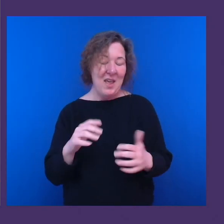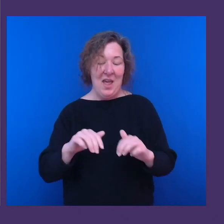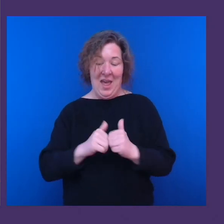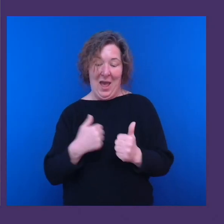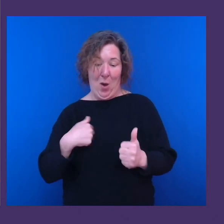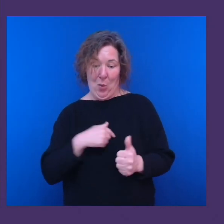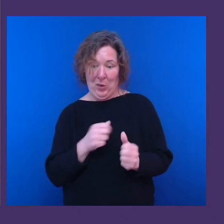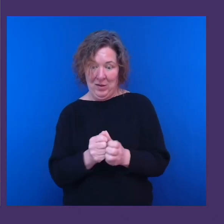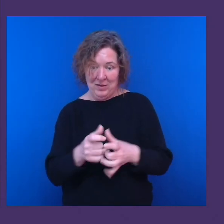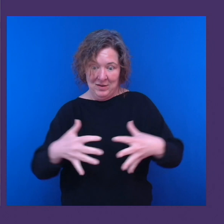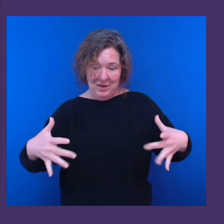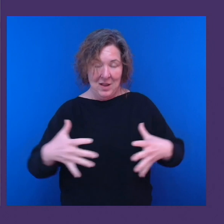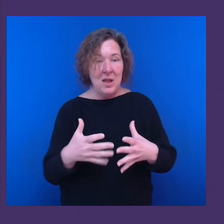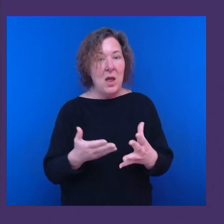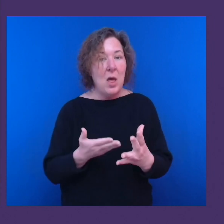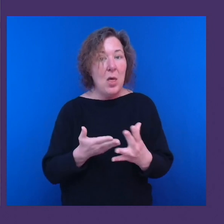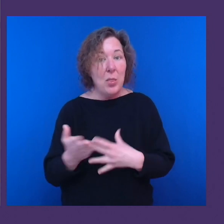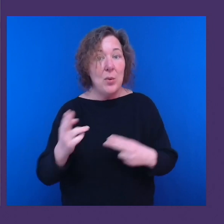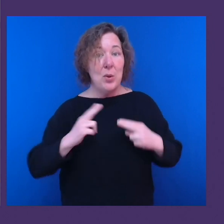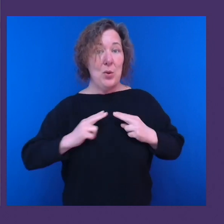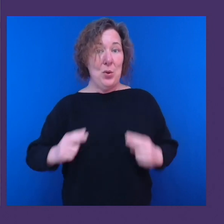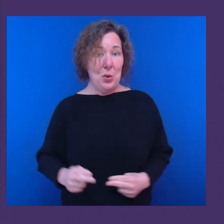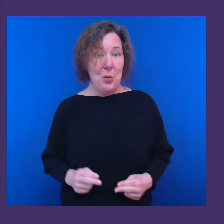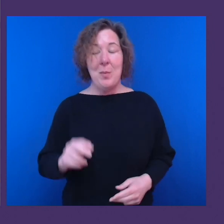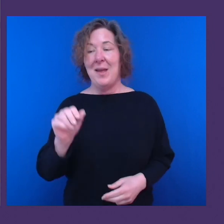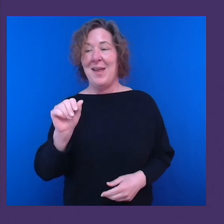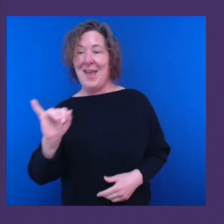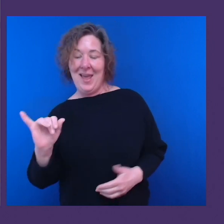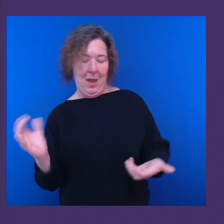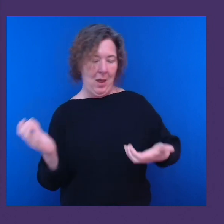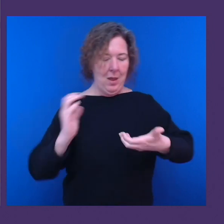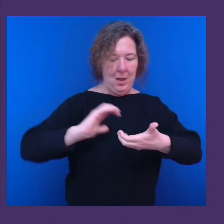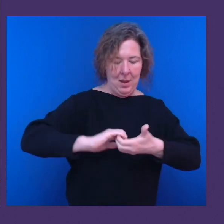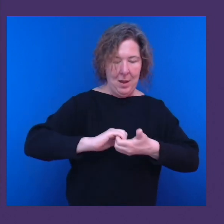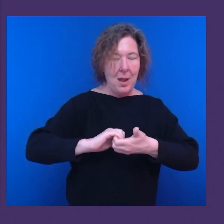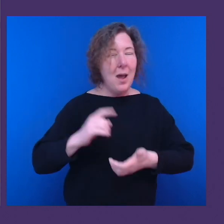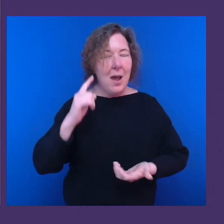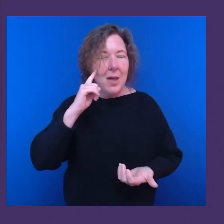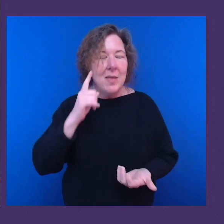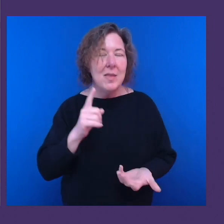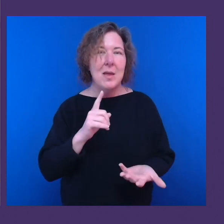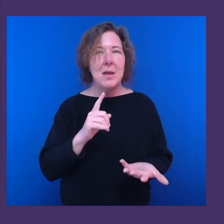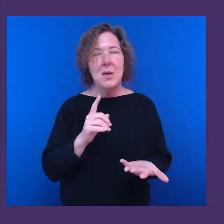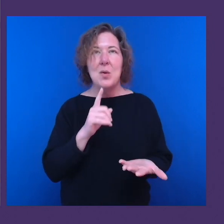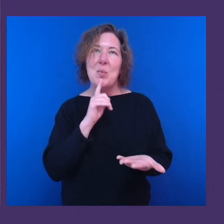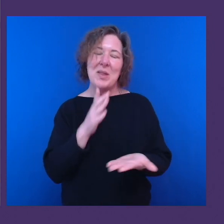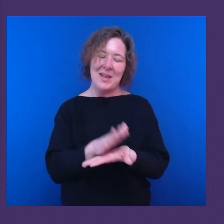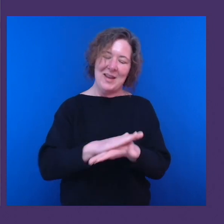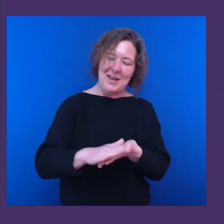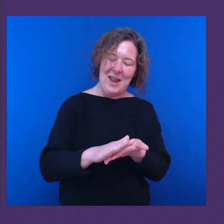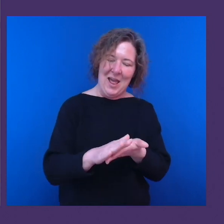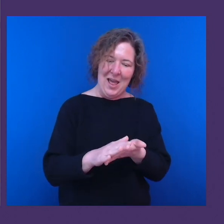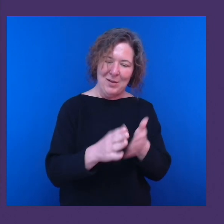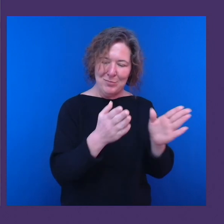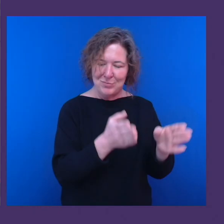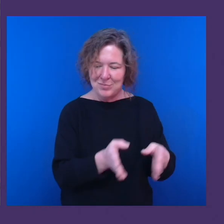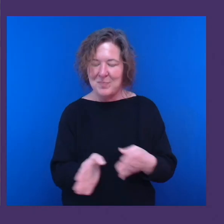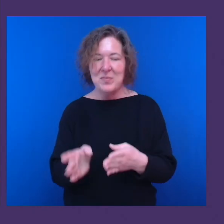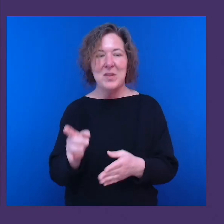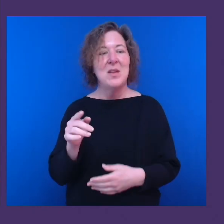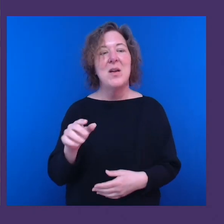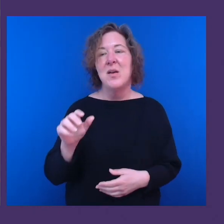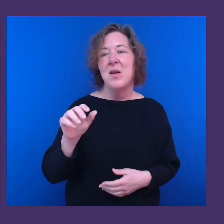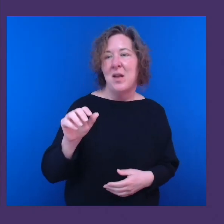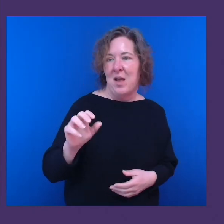through human AI partnership. And I think that really leads a nice segue into all our, you work with so many